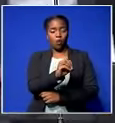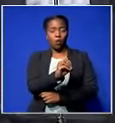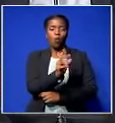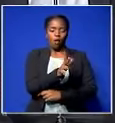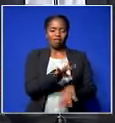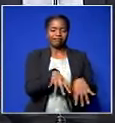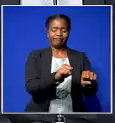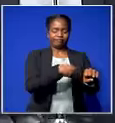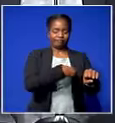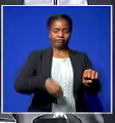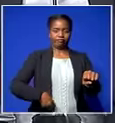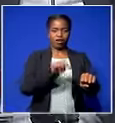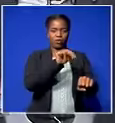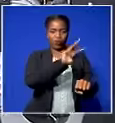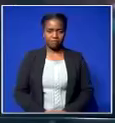his successor.